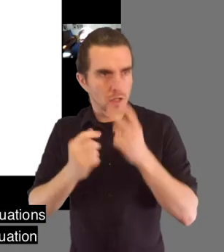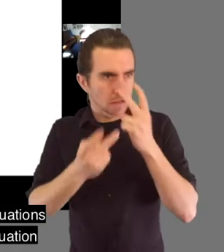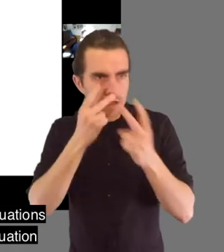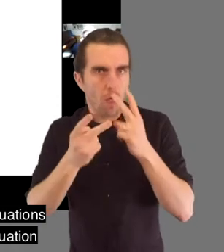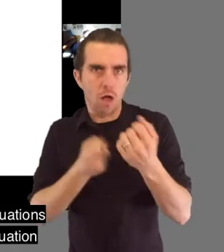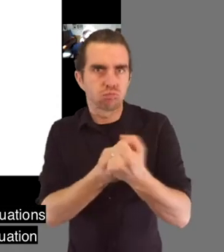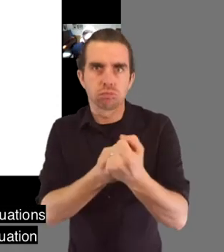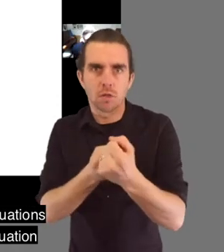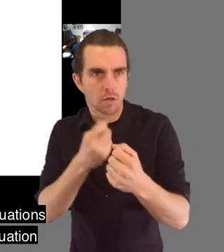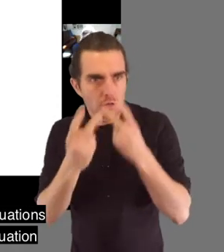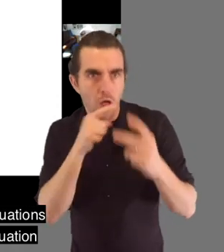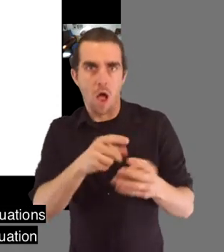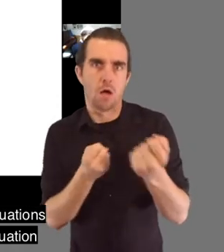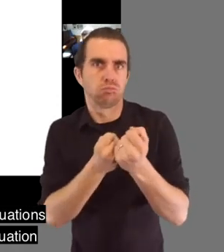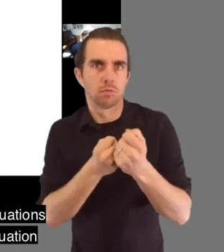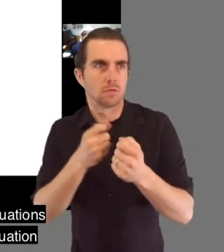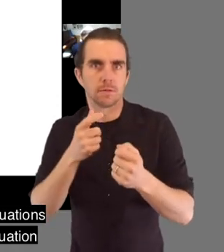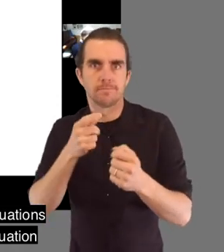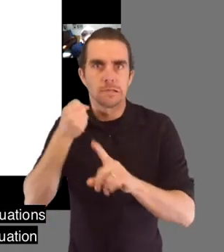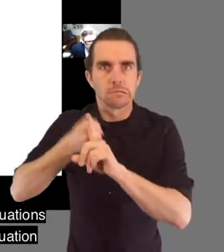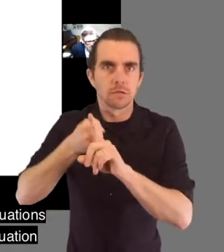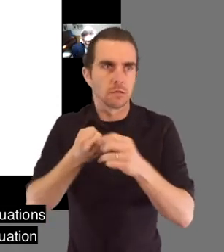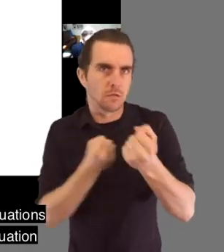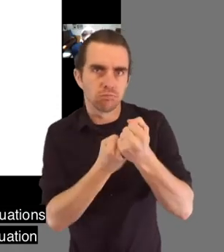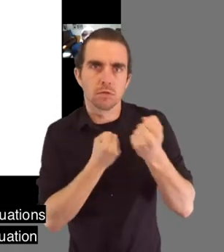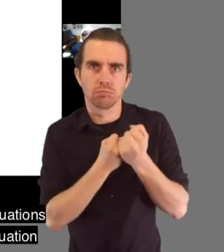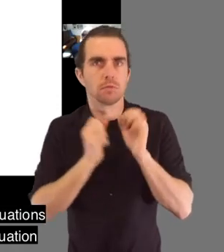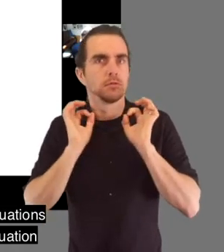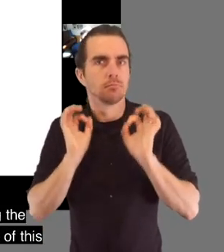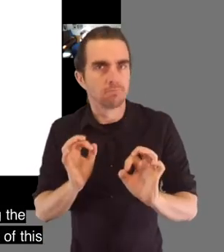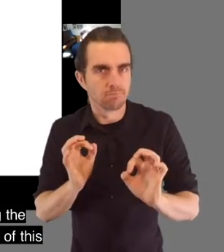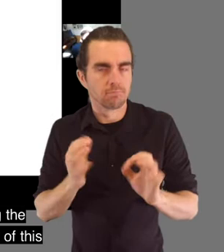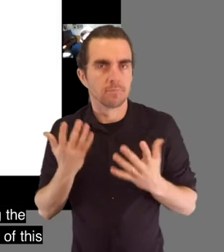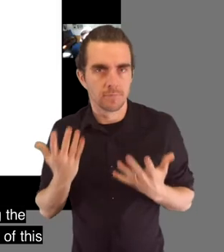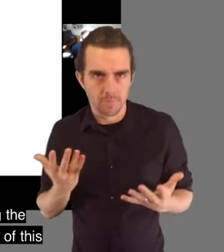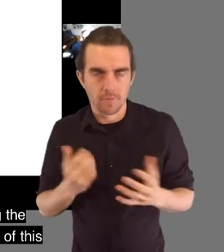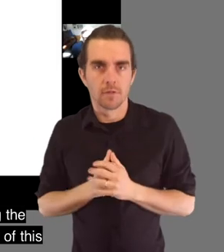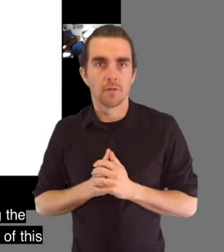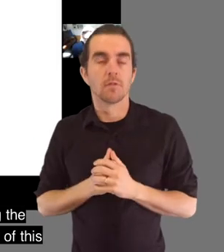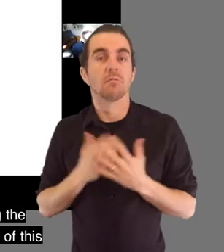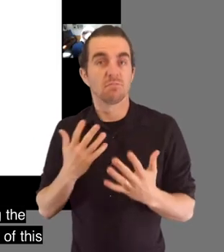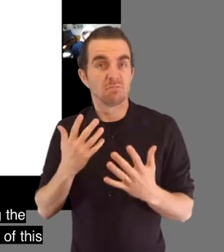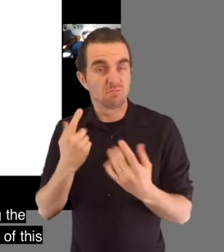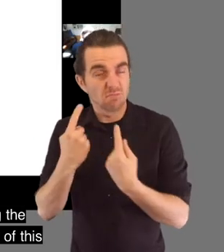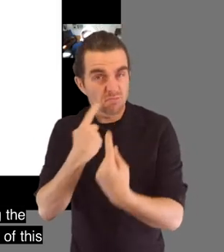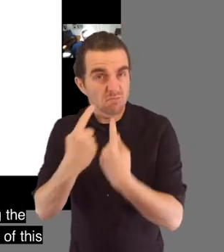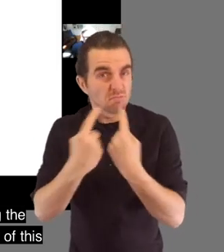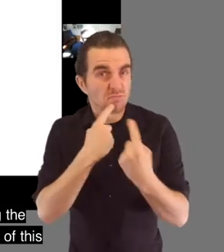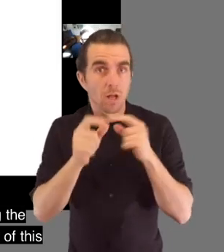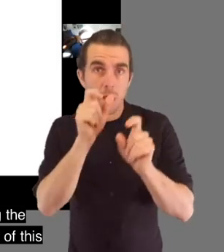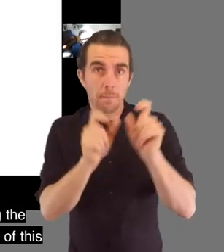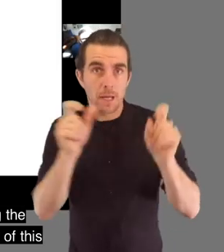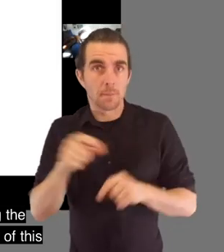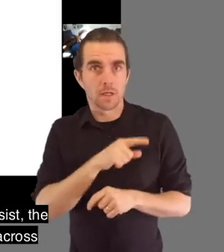intervening in those situations to actually try and improve the situation. And indeed, it's about contacting the people who've been